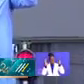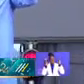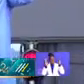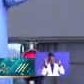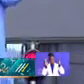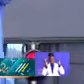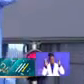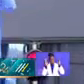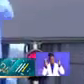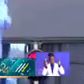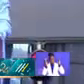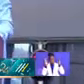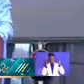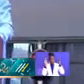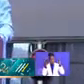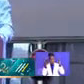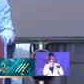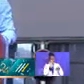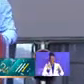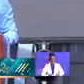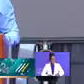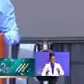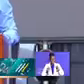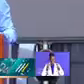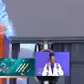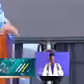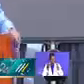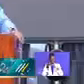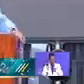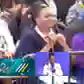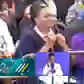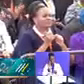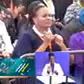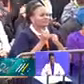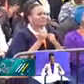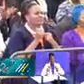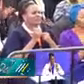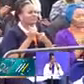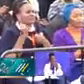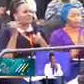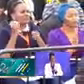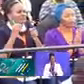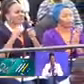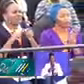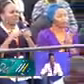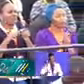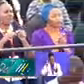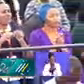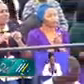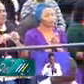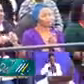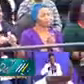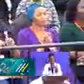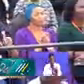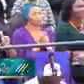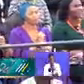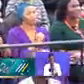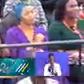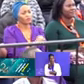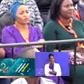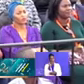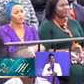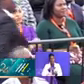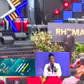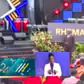life can we thank God for their life I'm a family man and I believe in the power of